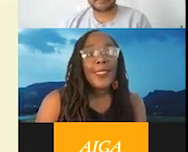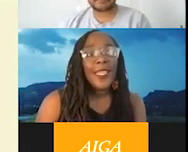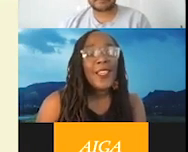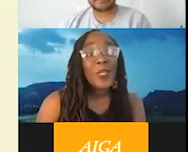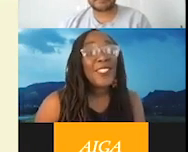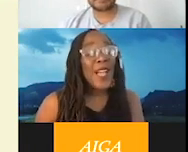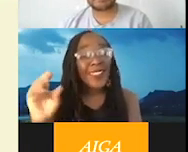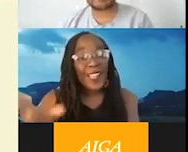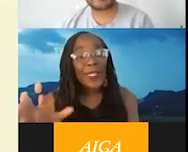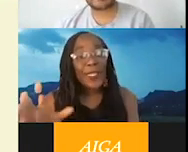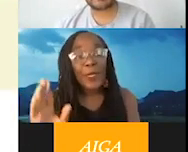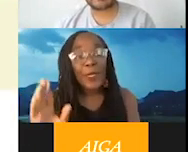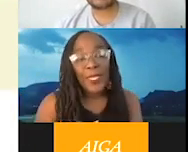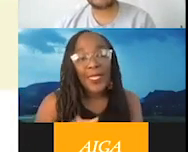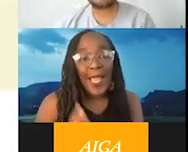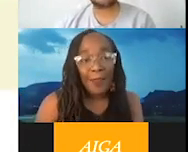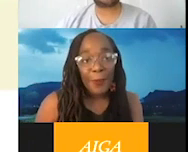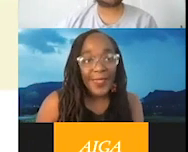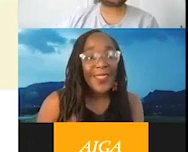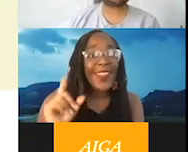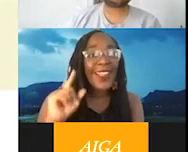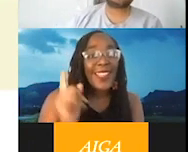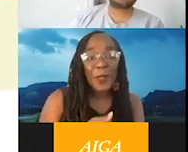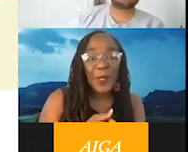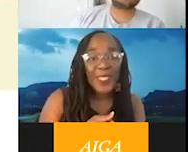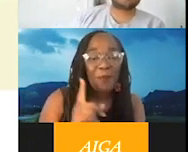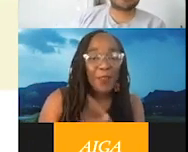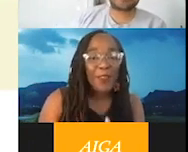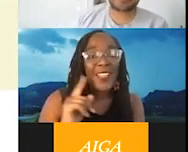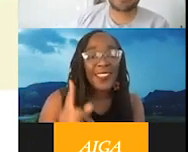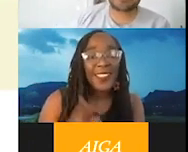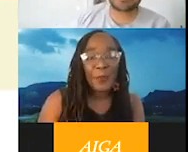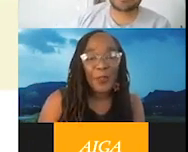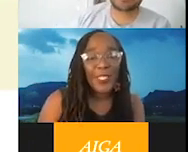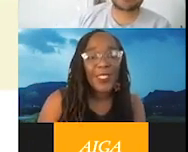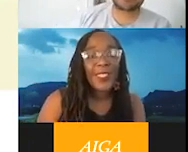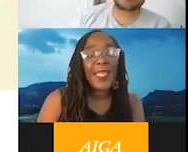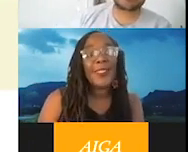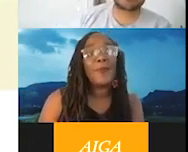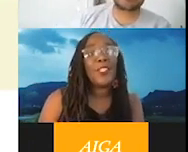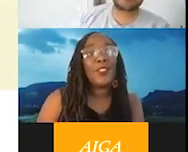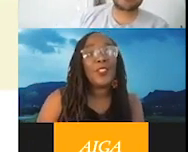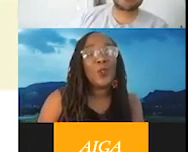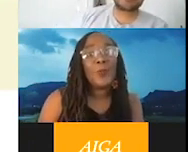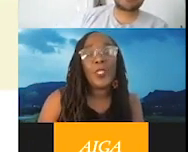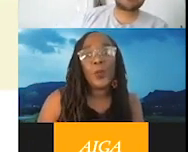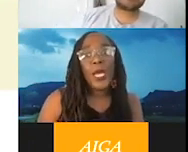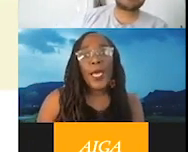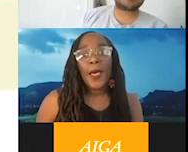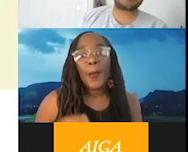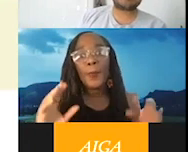Let's see. Okay, so I'll tell you a little bit about the alphabet, and then I'll tell you about PIVOT and the Pluriversal Design Special Interest Group.